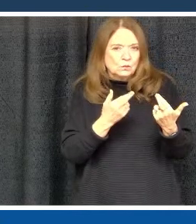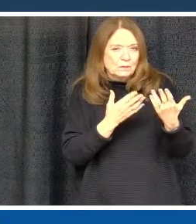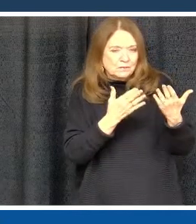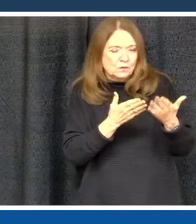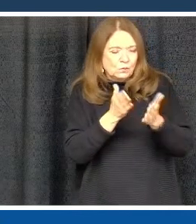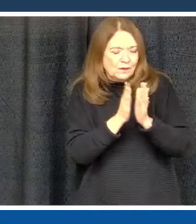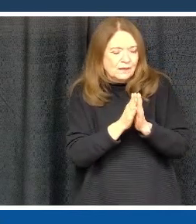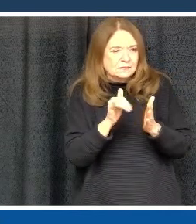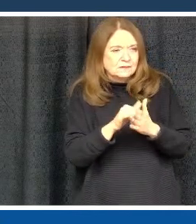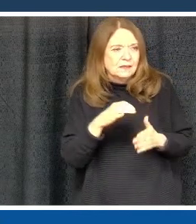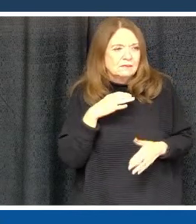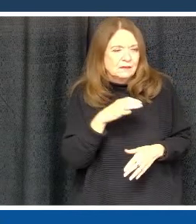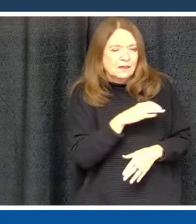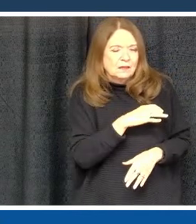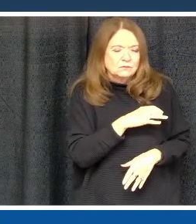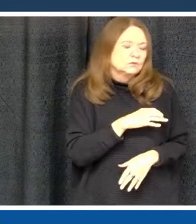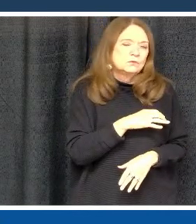council